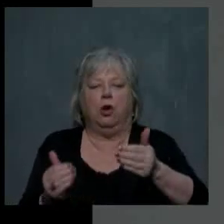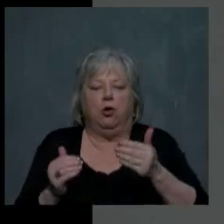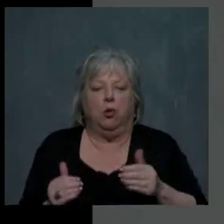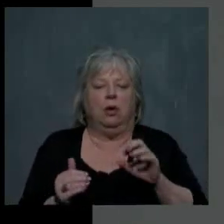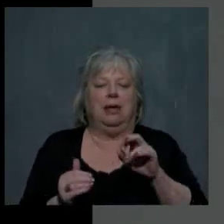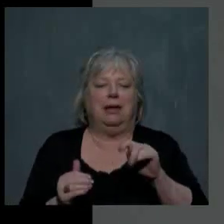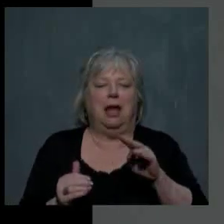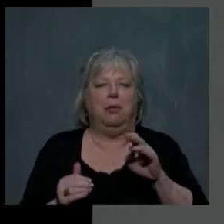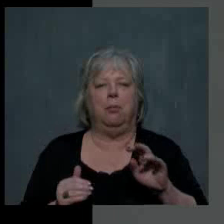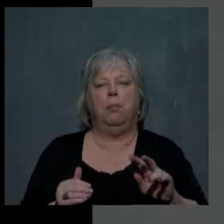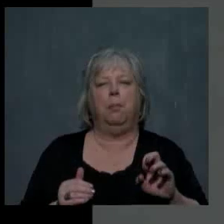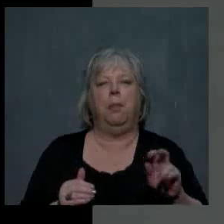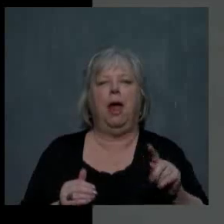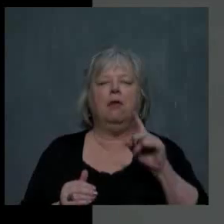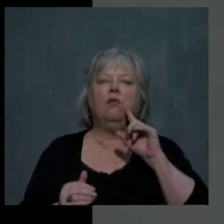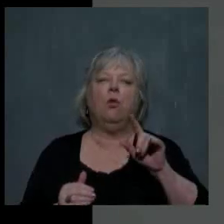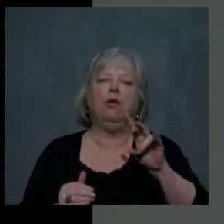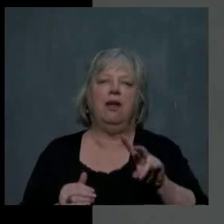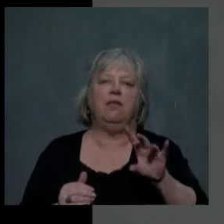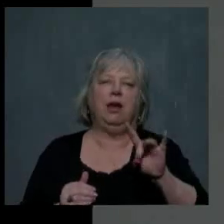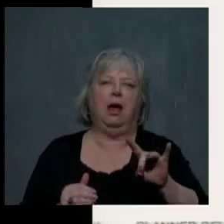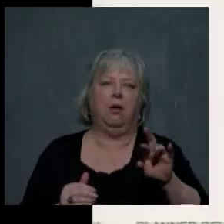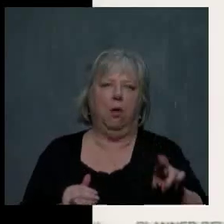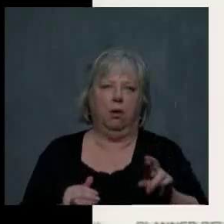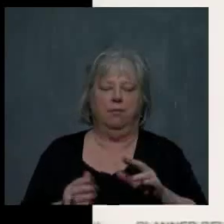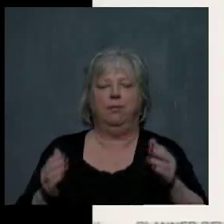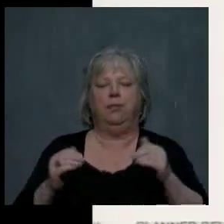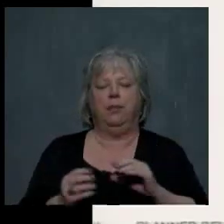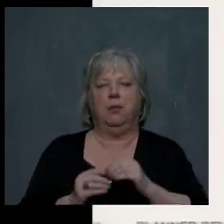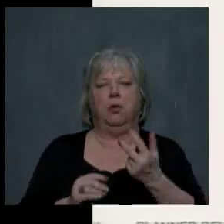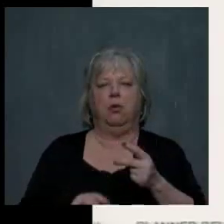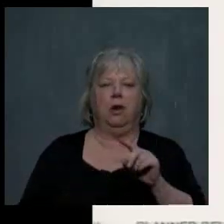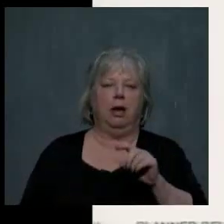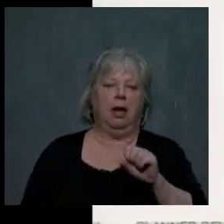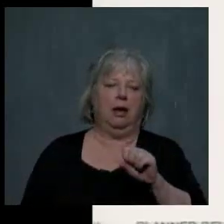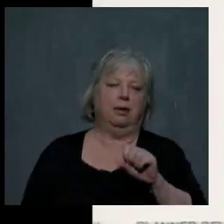lot 78R. Item number 3, file number